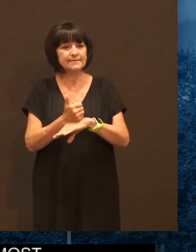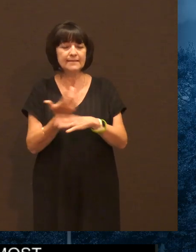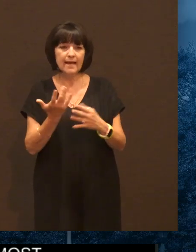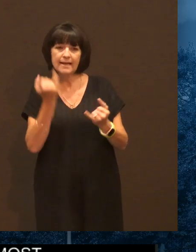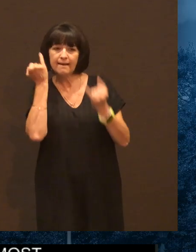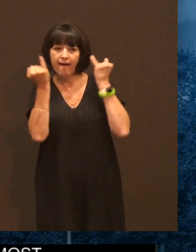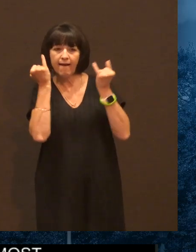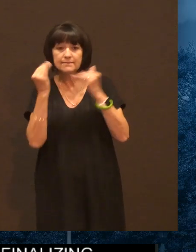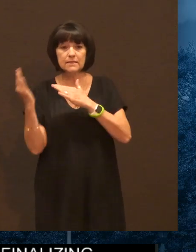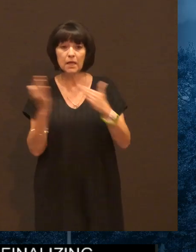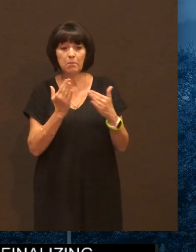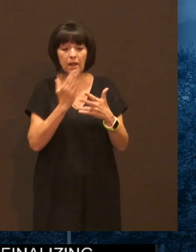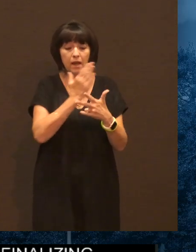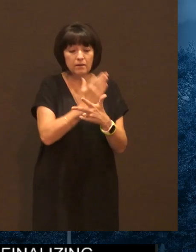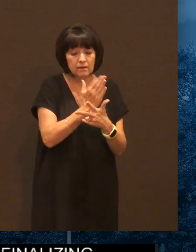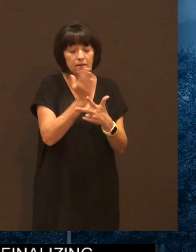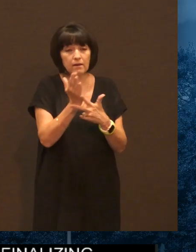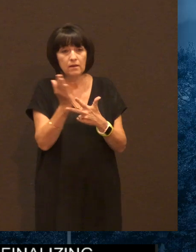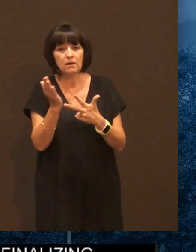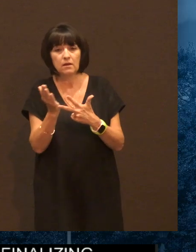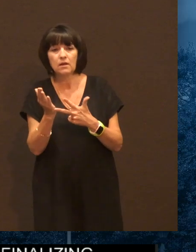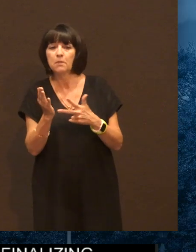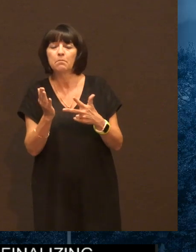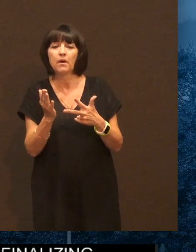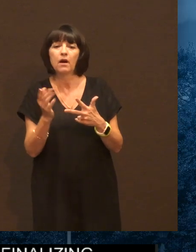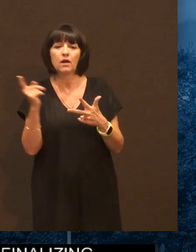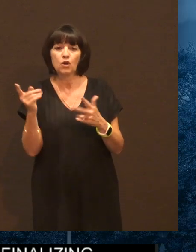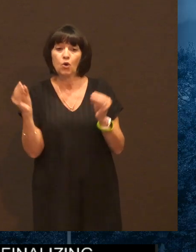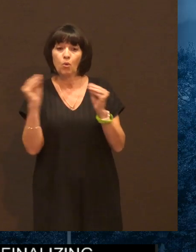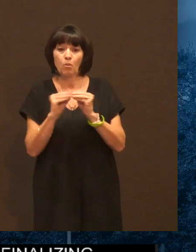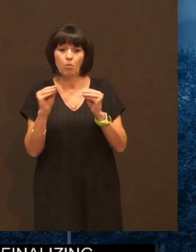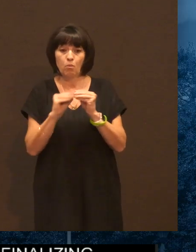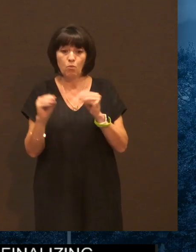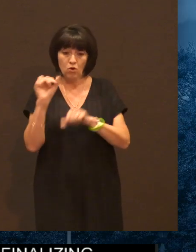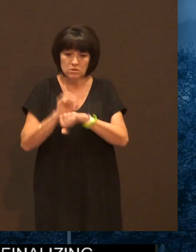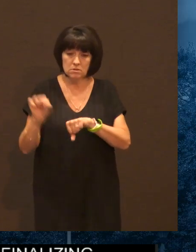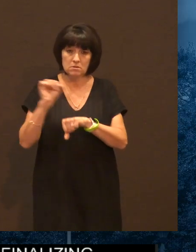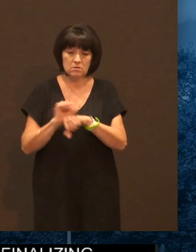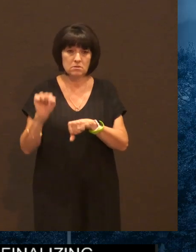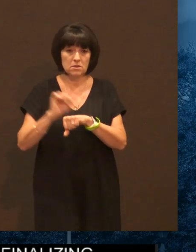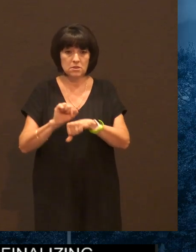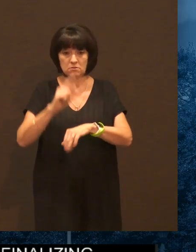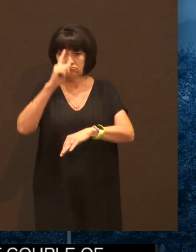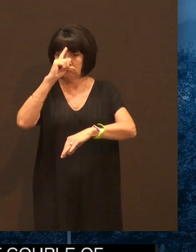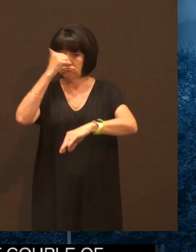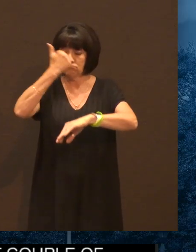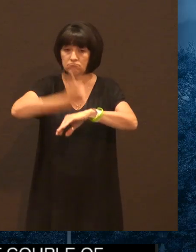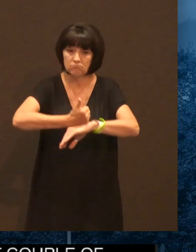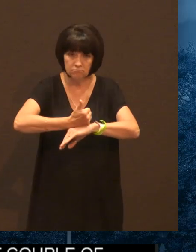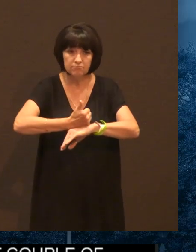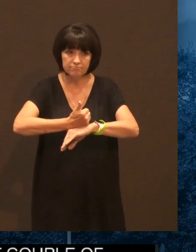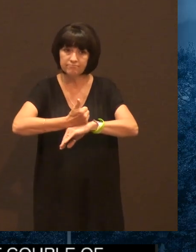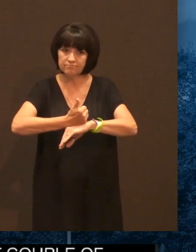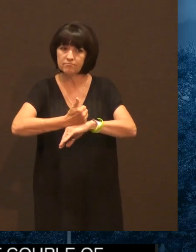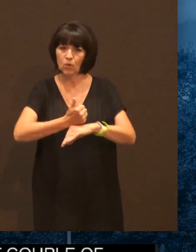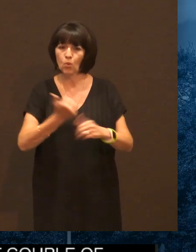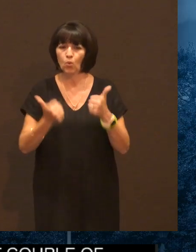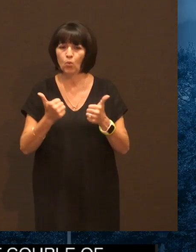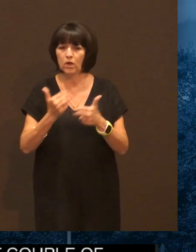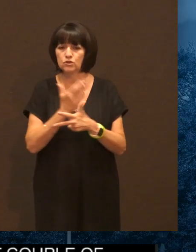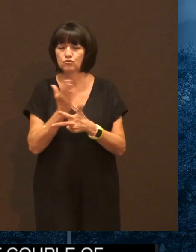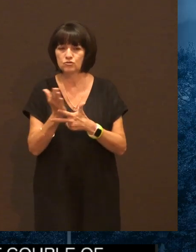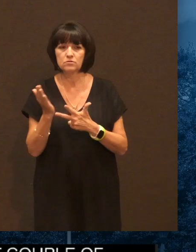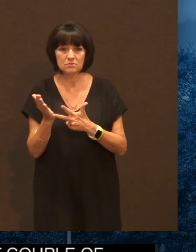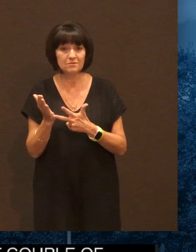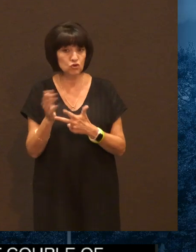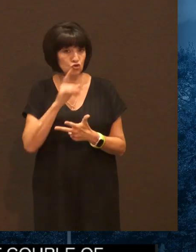constant conversation, both among the chiefs, and then we've had an internal working group since March 13th, and 3 of the